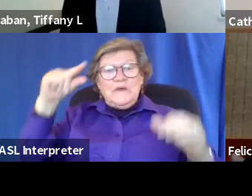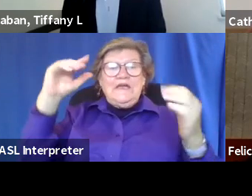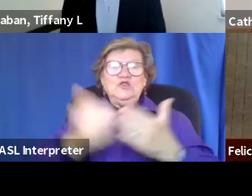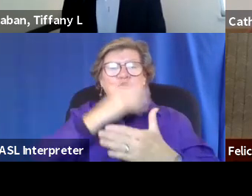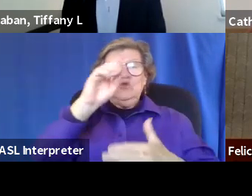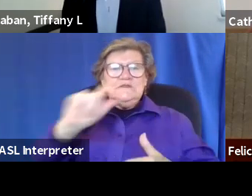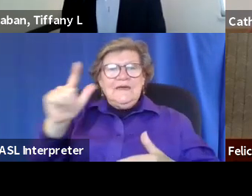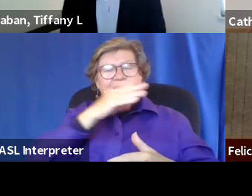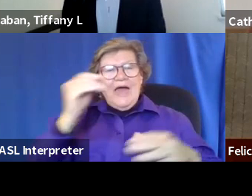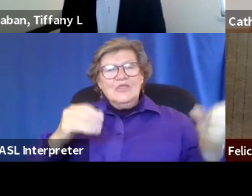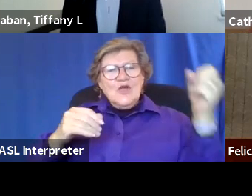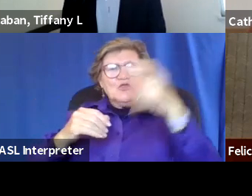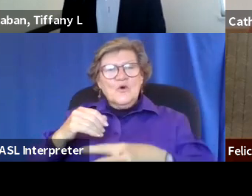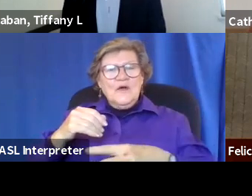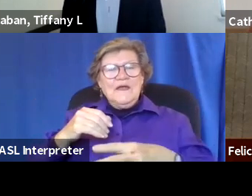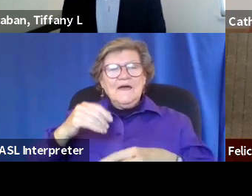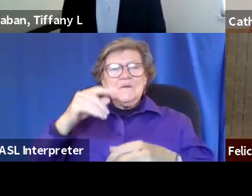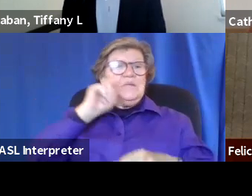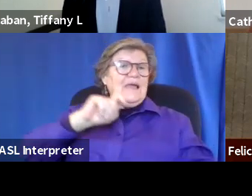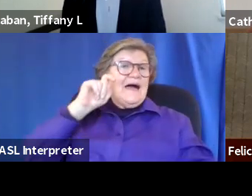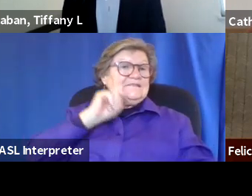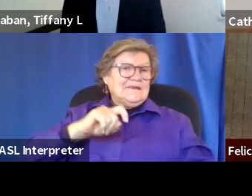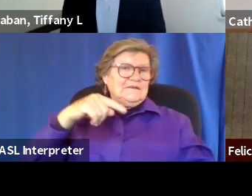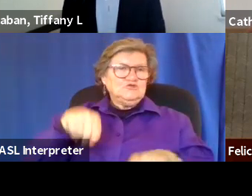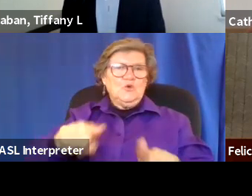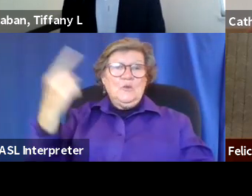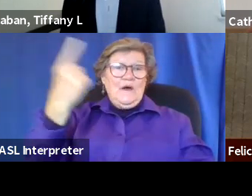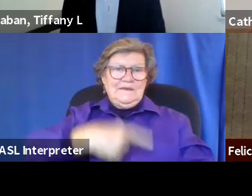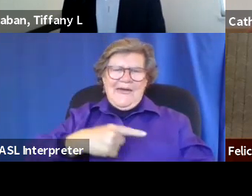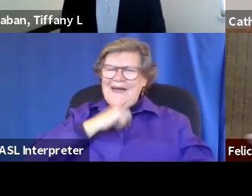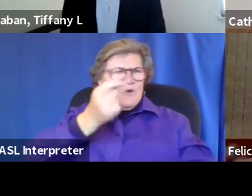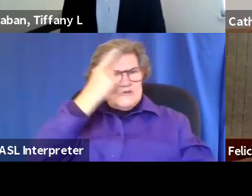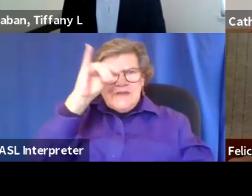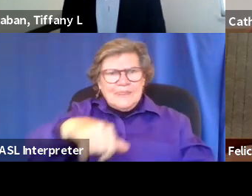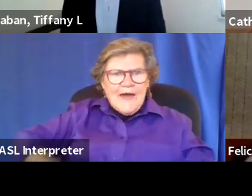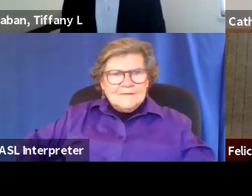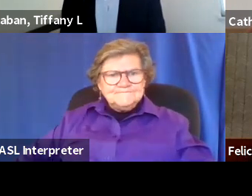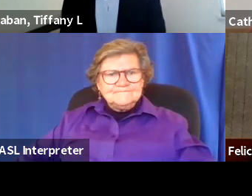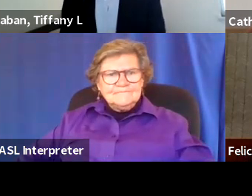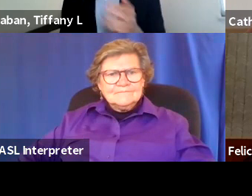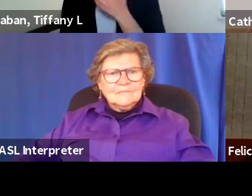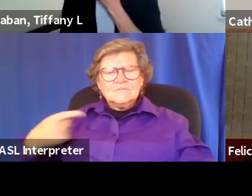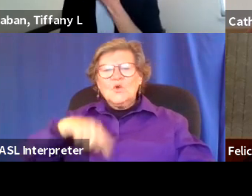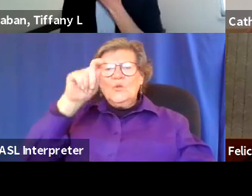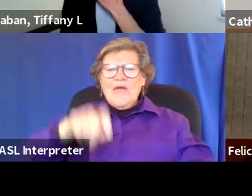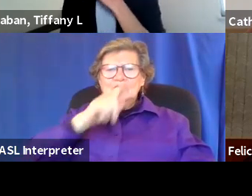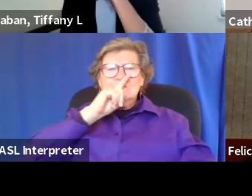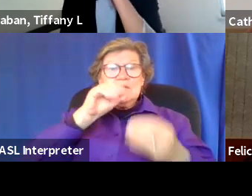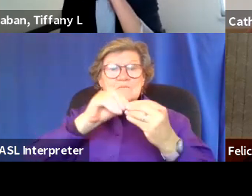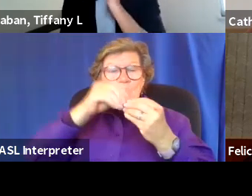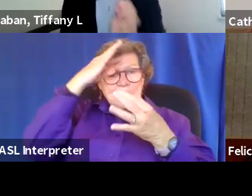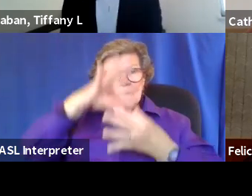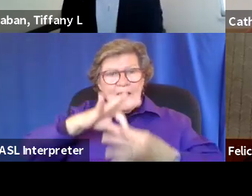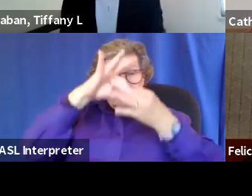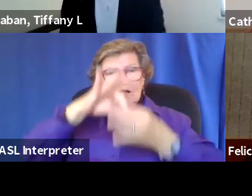they're throwing away 5 single-use plastics in the course of one day. I don't understand it. We have to be more mindful about what we're doing